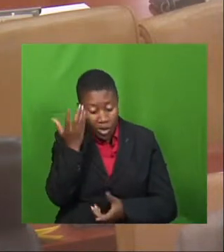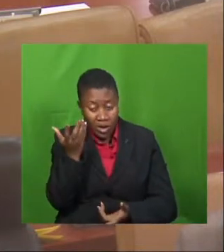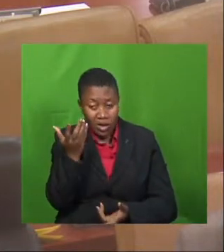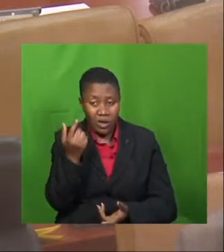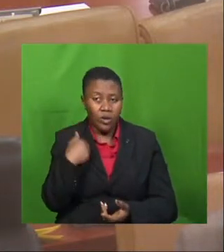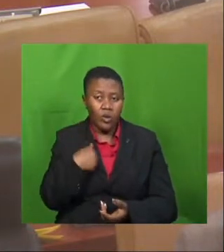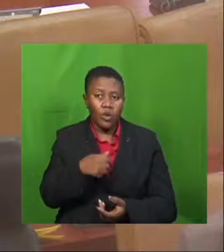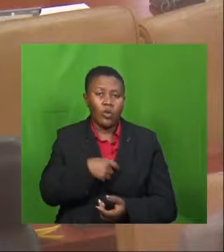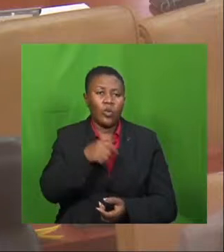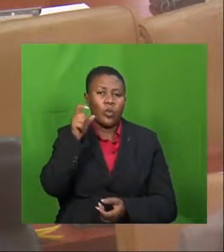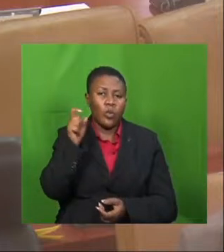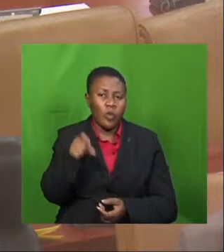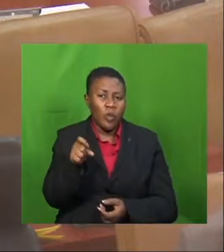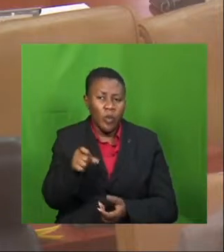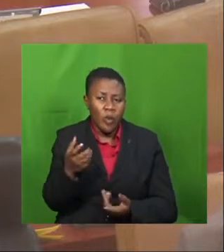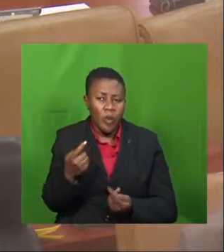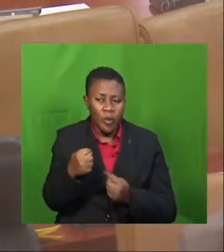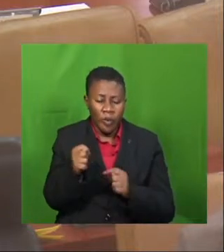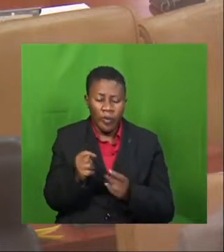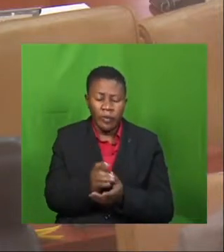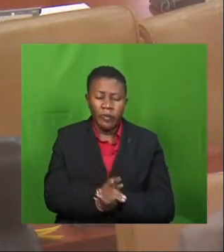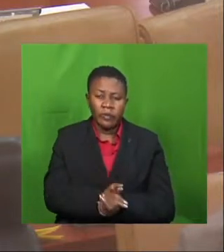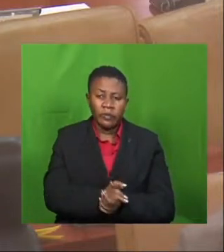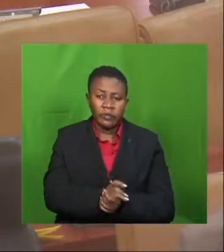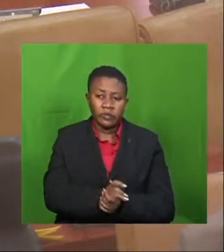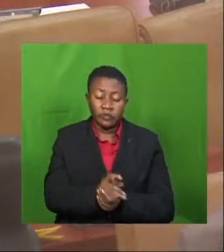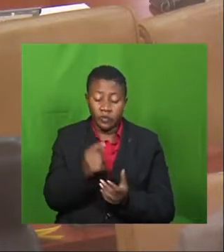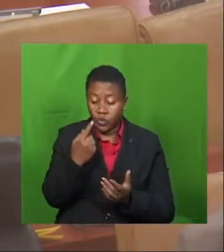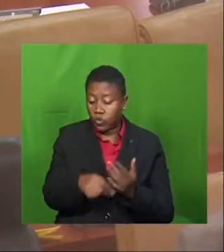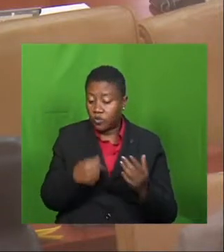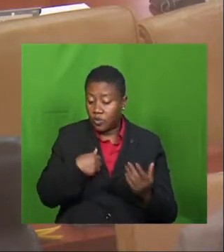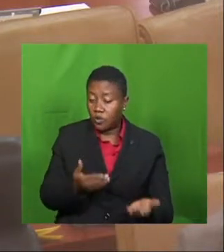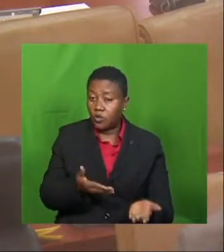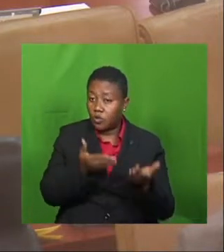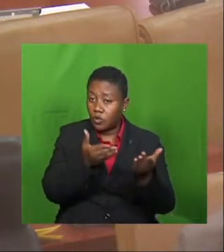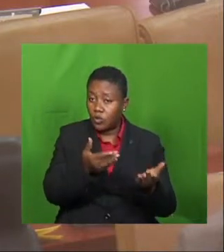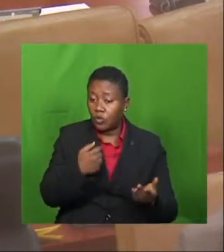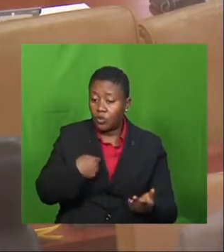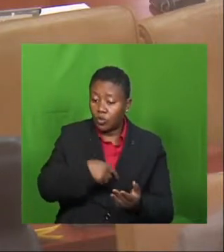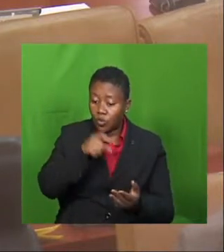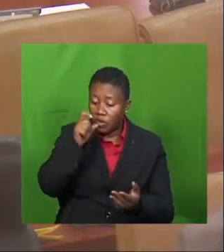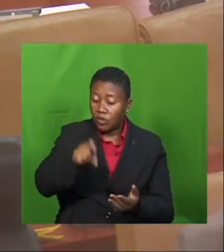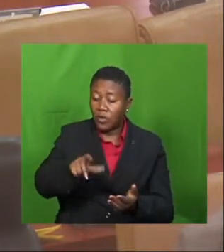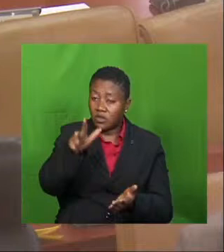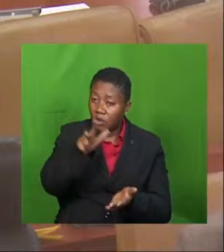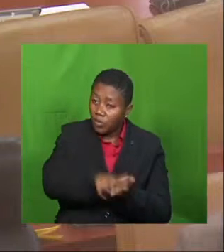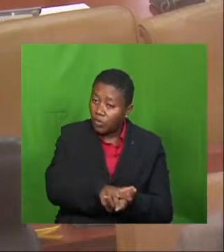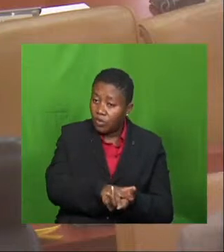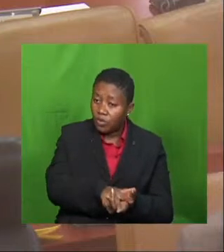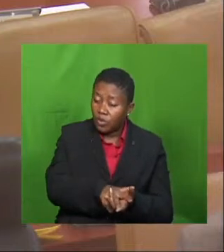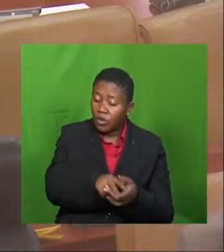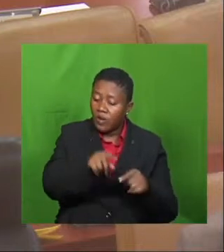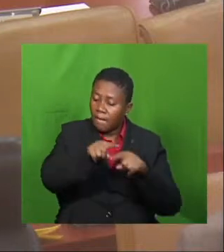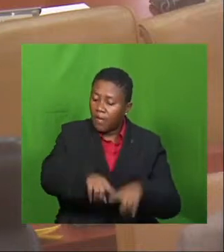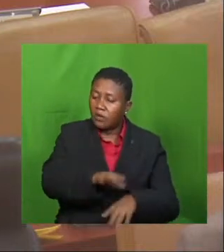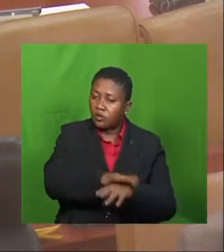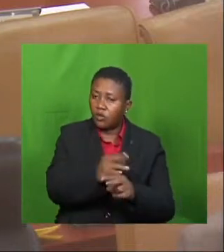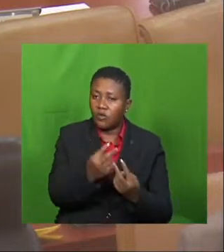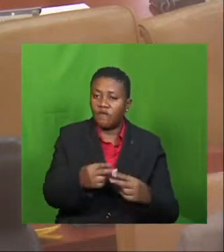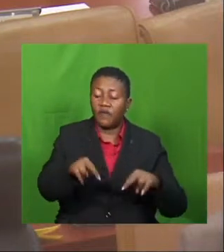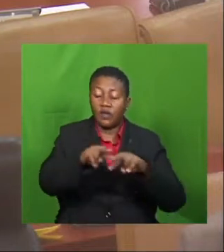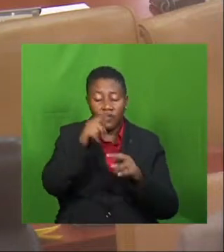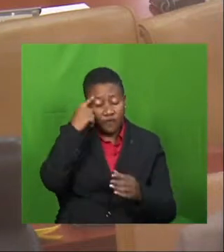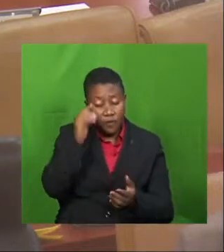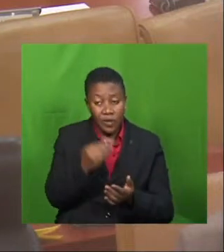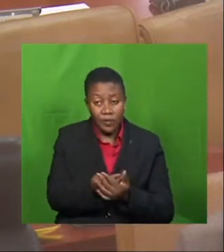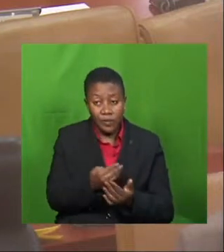tie it to effectiveness of the law. So what I'm suggesting is that we should approve it subject to value for money audit being done. Until value for